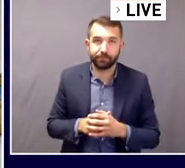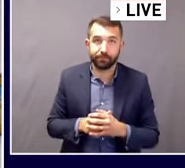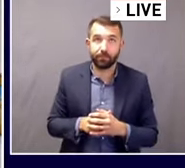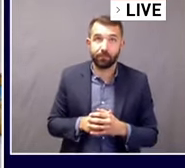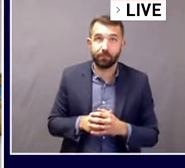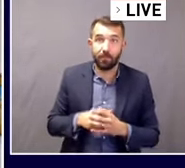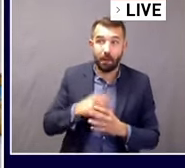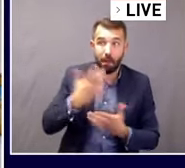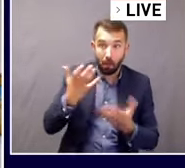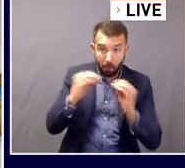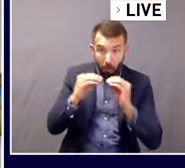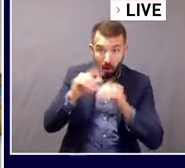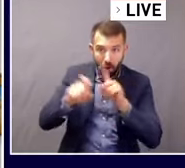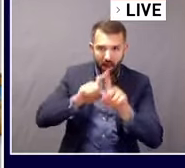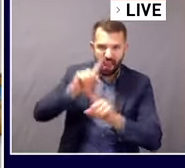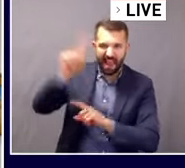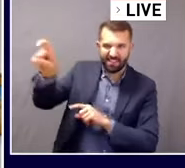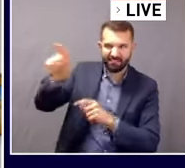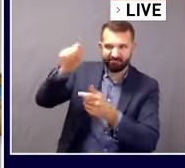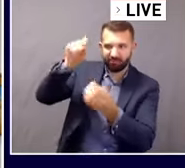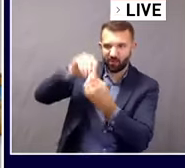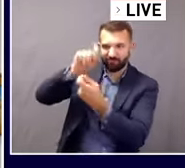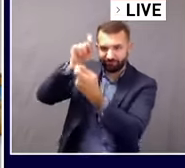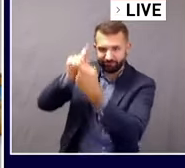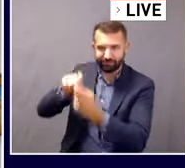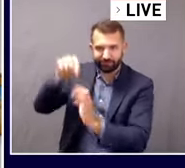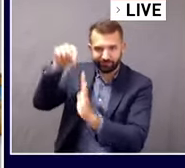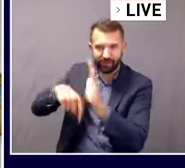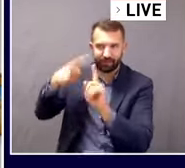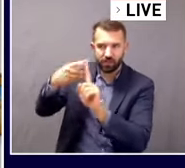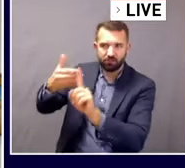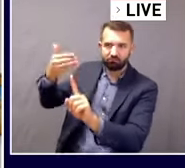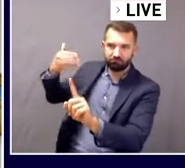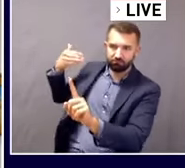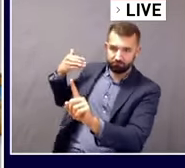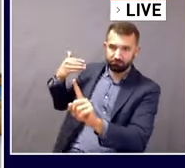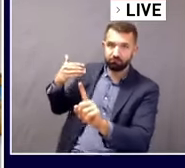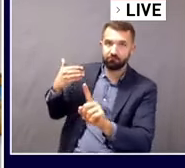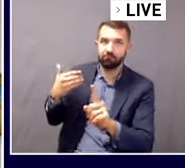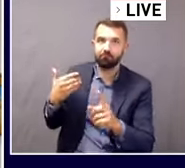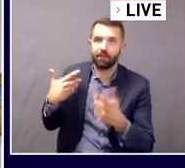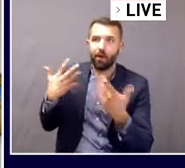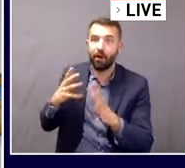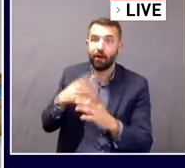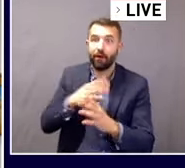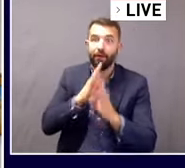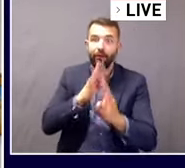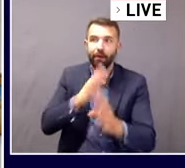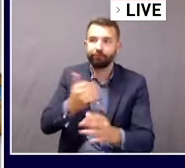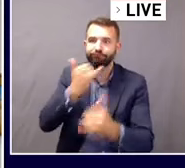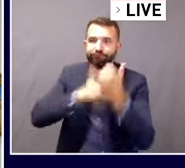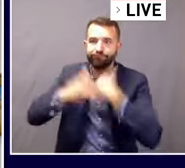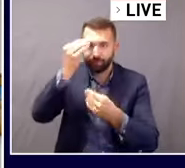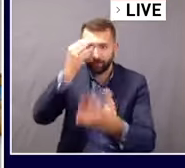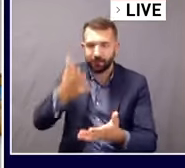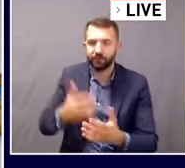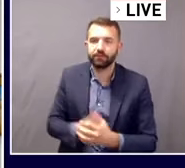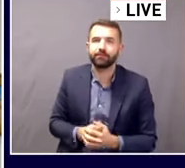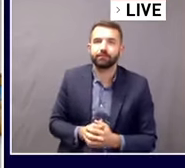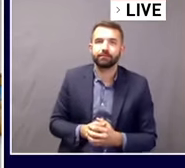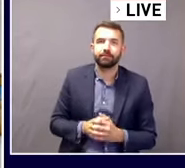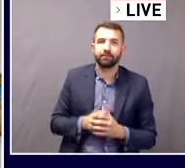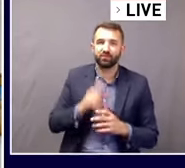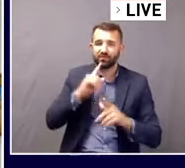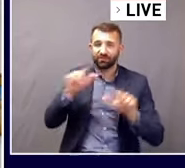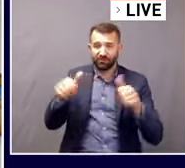want to get it wrong. The challenge that you note comes from a couple of different places. The first is